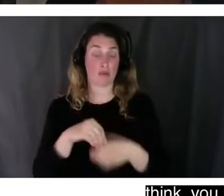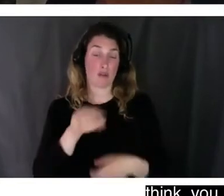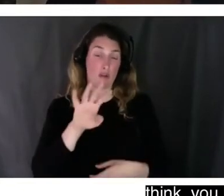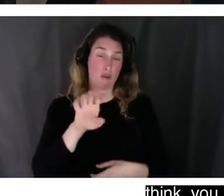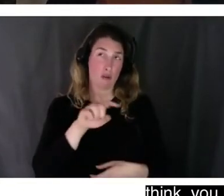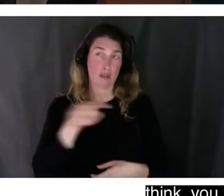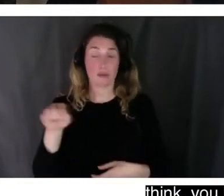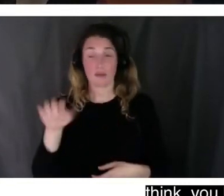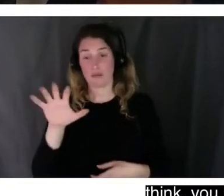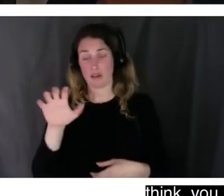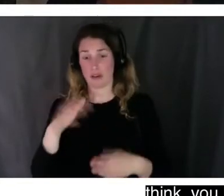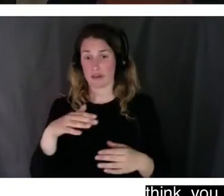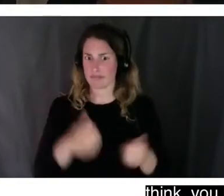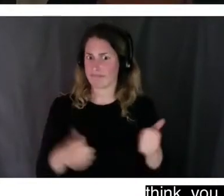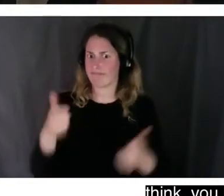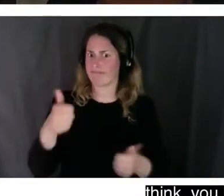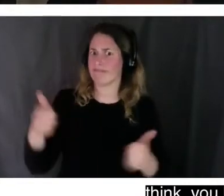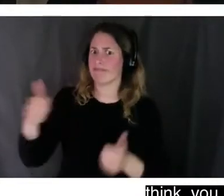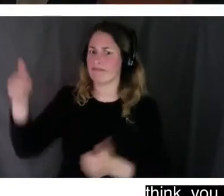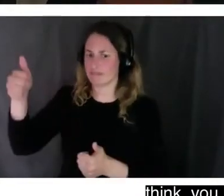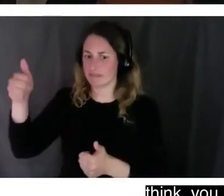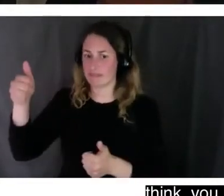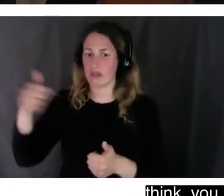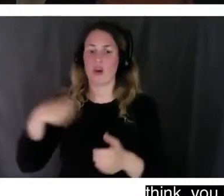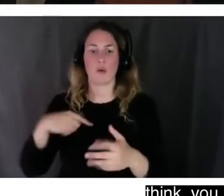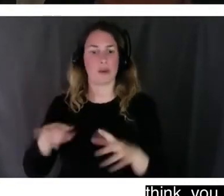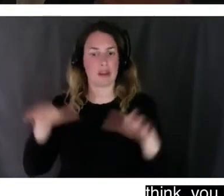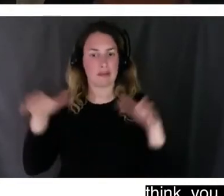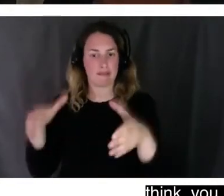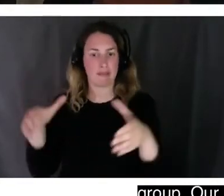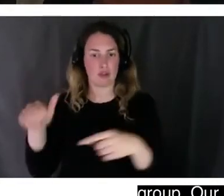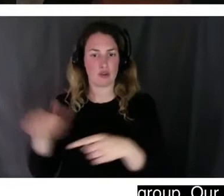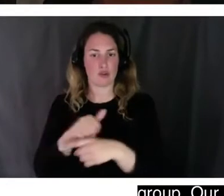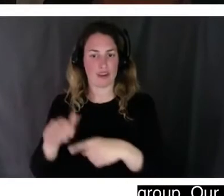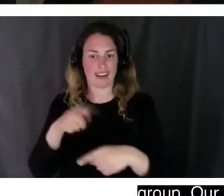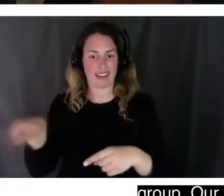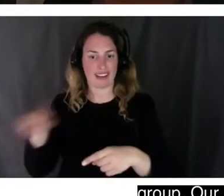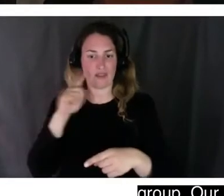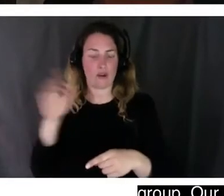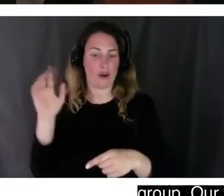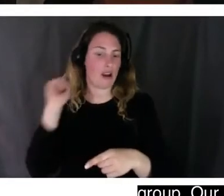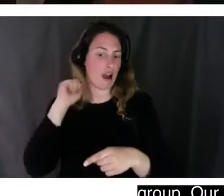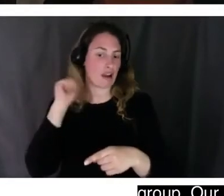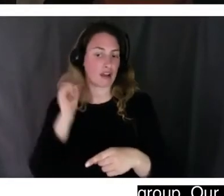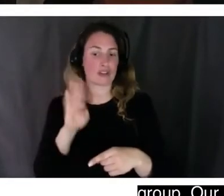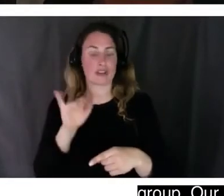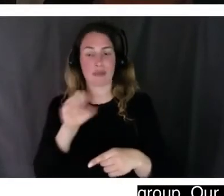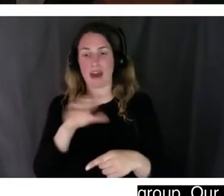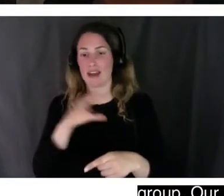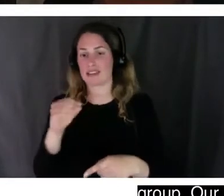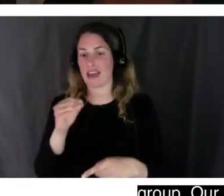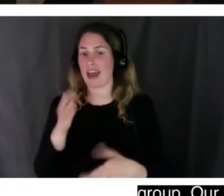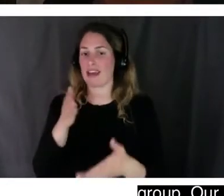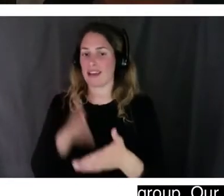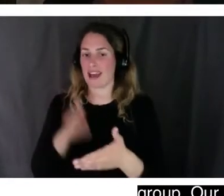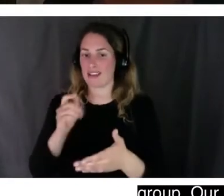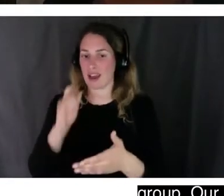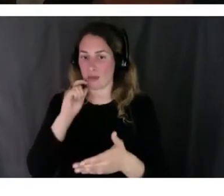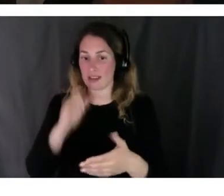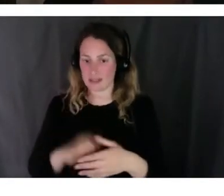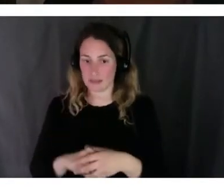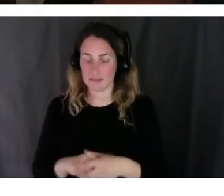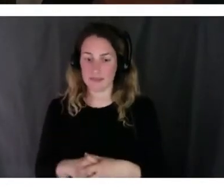we think, it needs to start with that group. Our next level of reach, if you will be